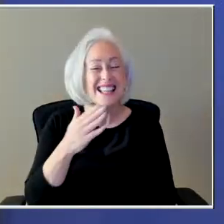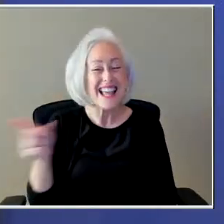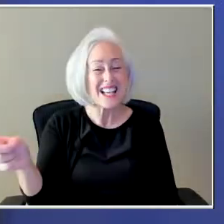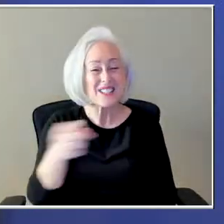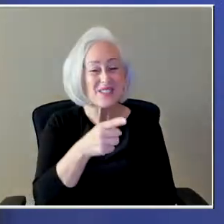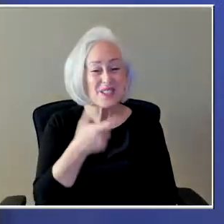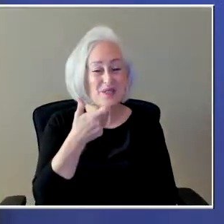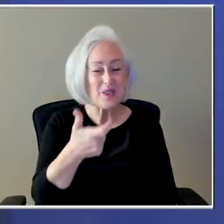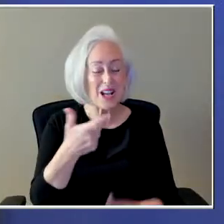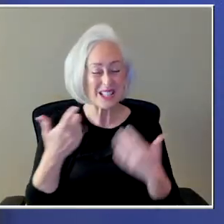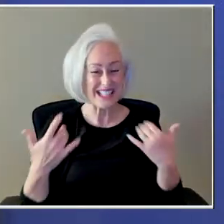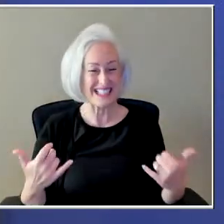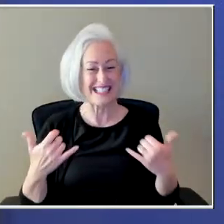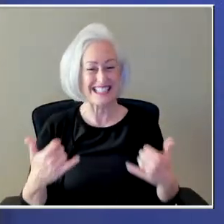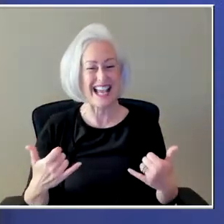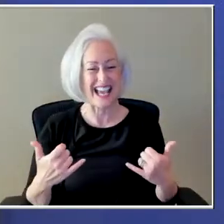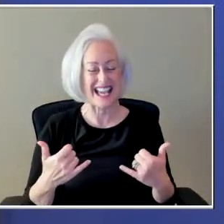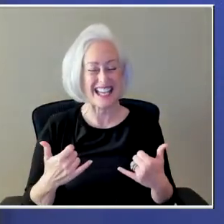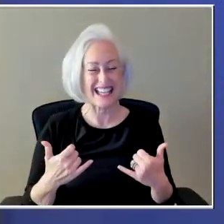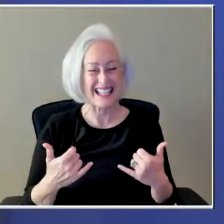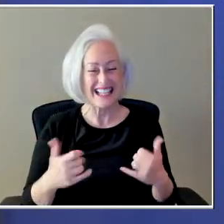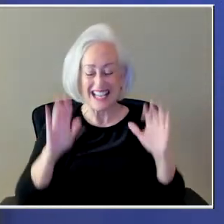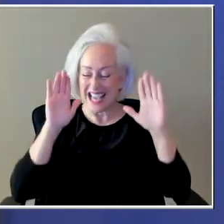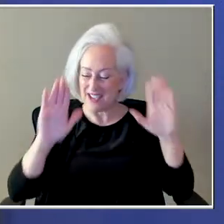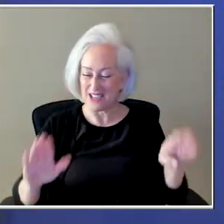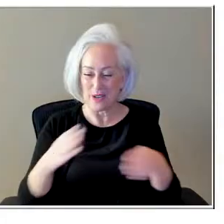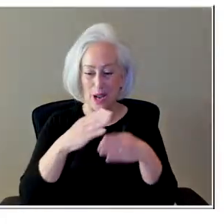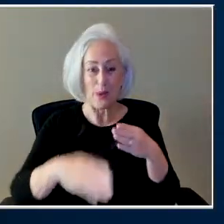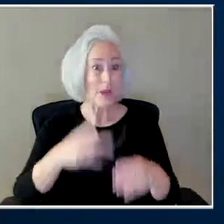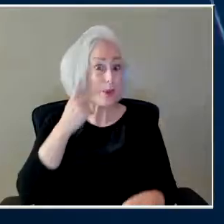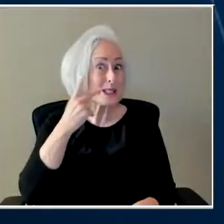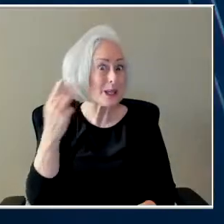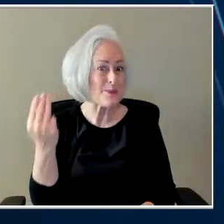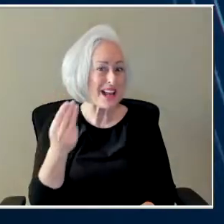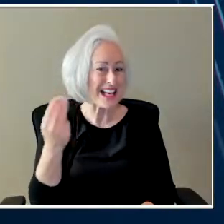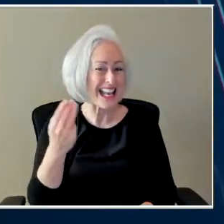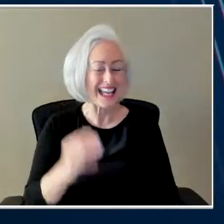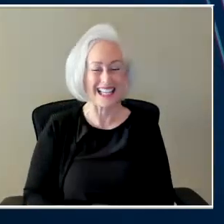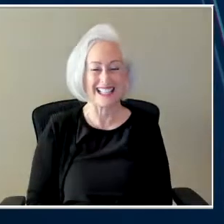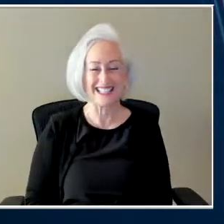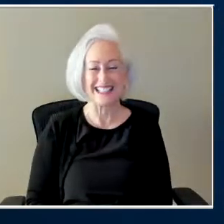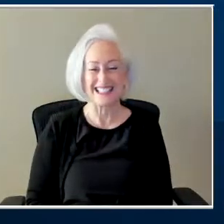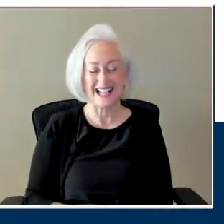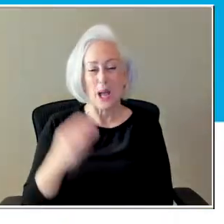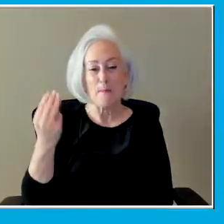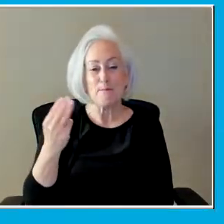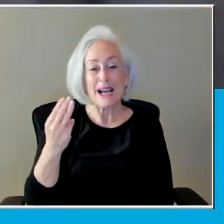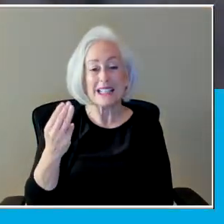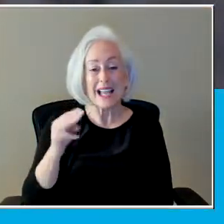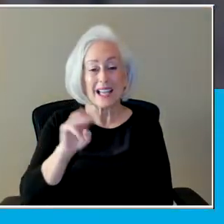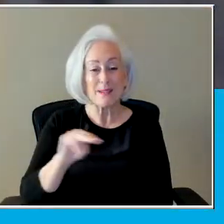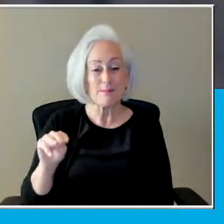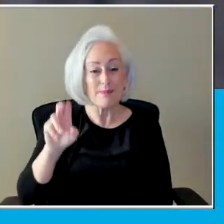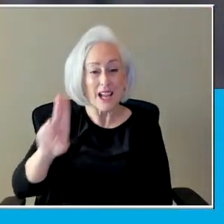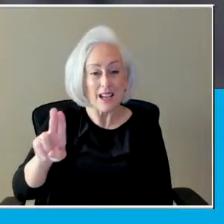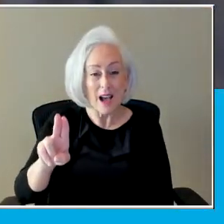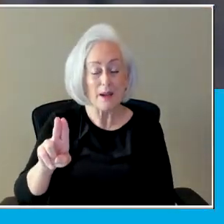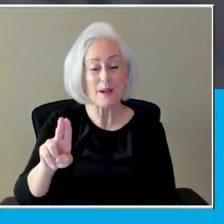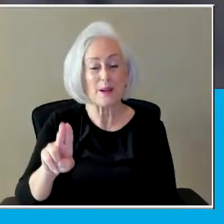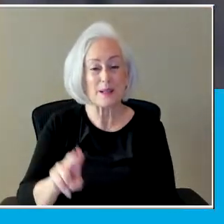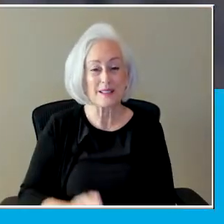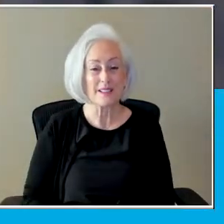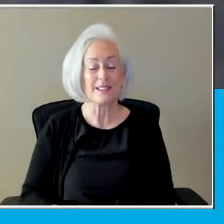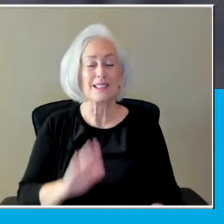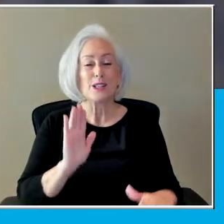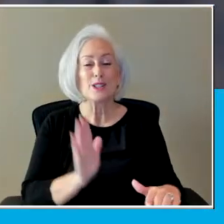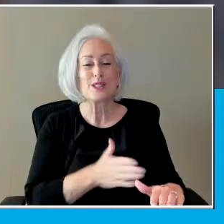our viewers for being with us here today. Have a great weekend, and we'll see you back here on Monday. Coming up Monday on the Morning Medical Update. But the